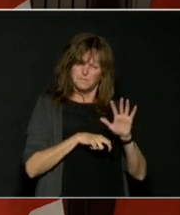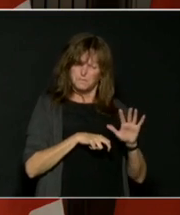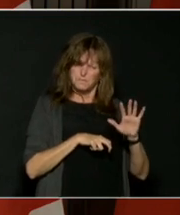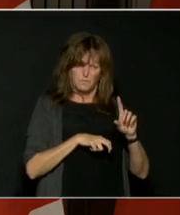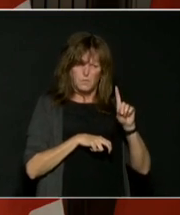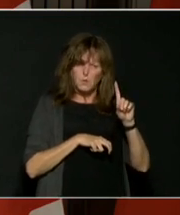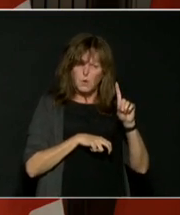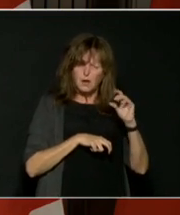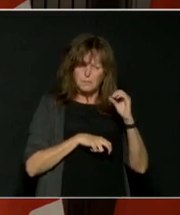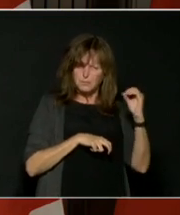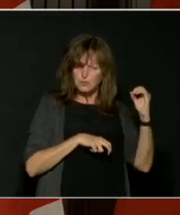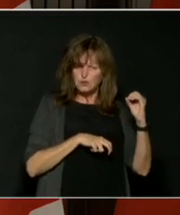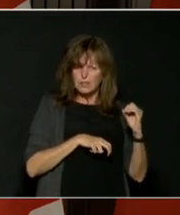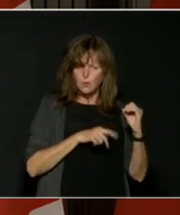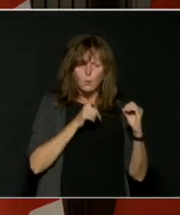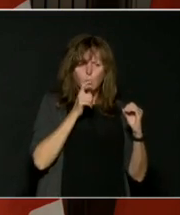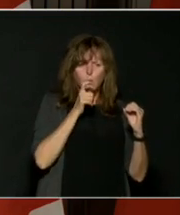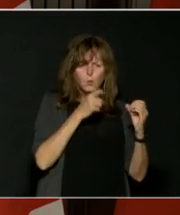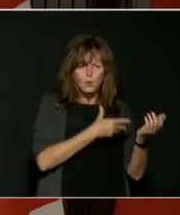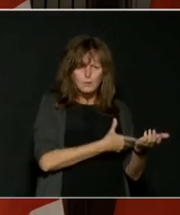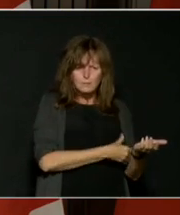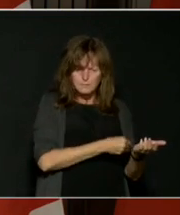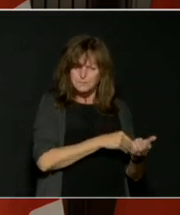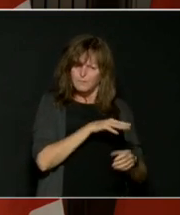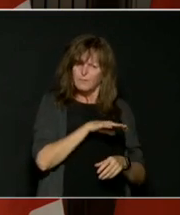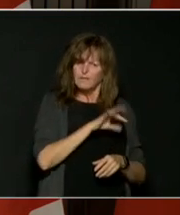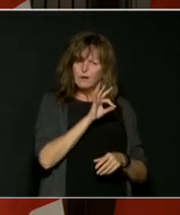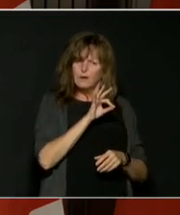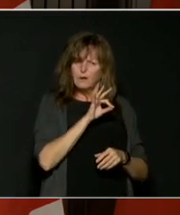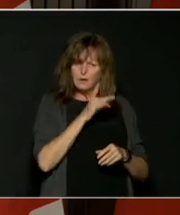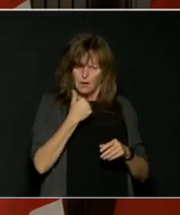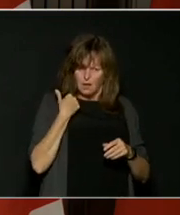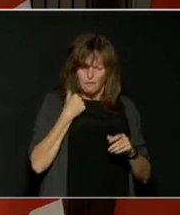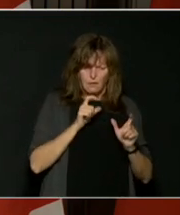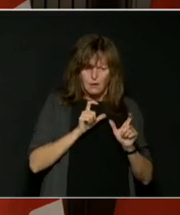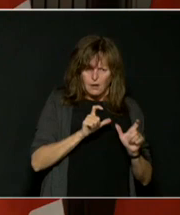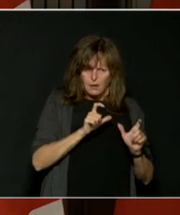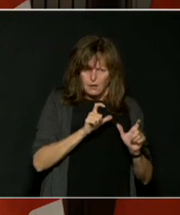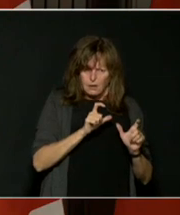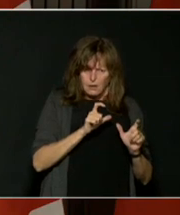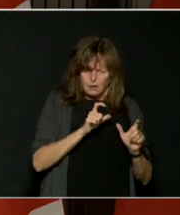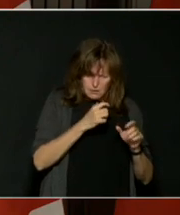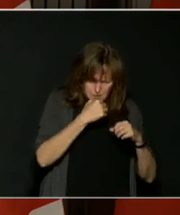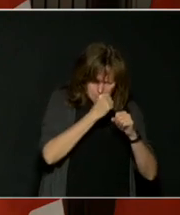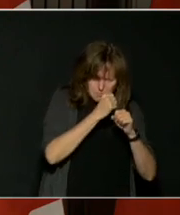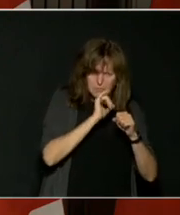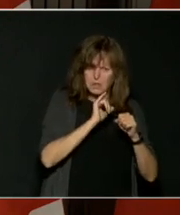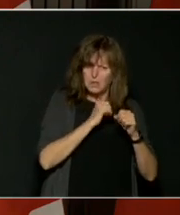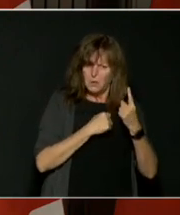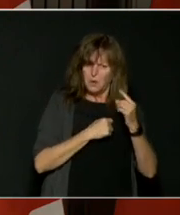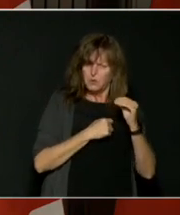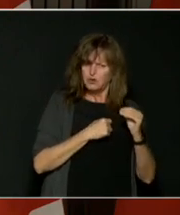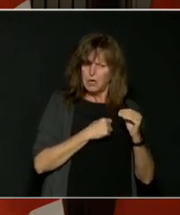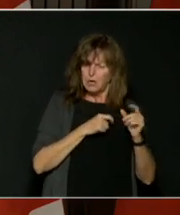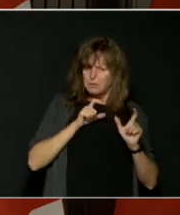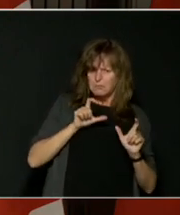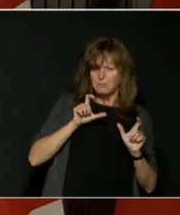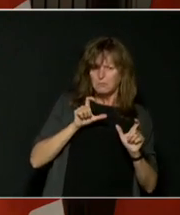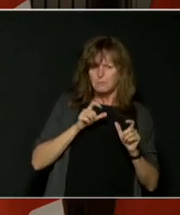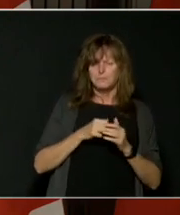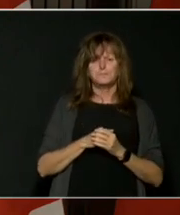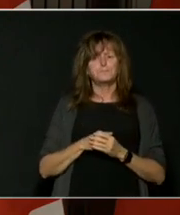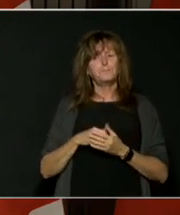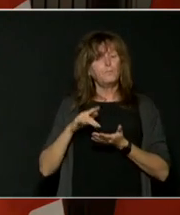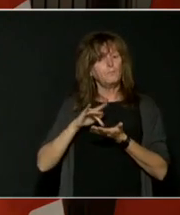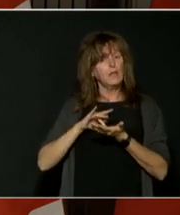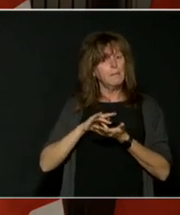antibodies, again, showing that we did a good job. The medical officers of health, the population, those across Ontario